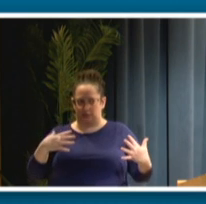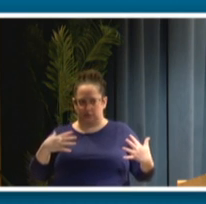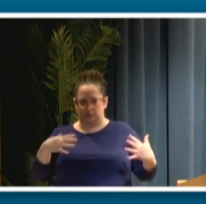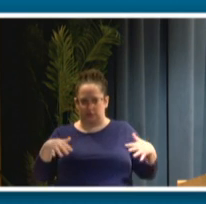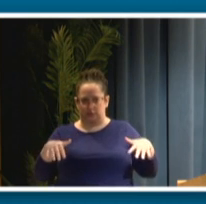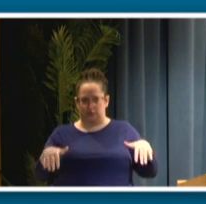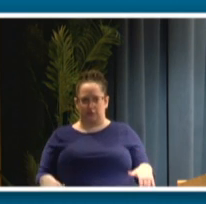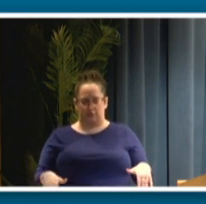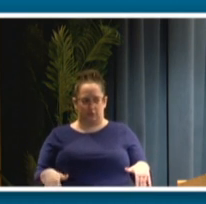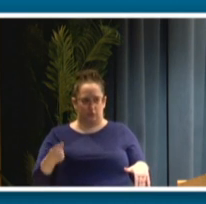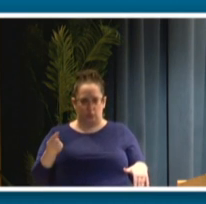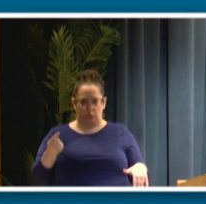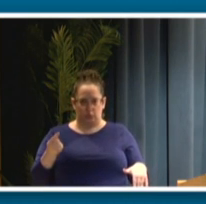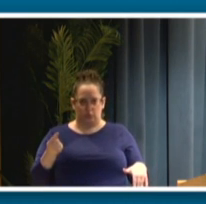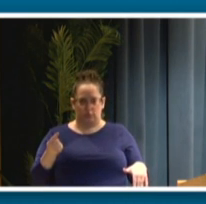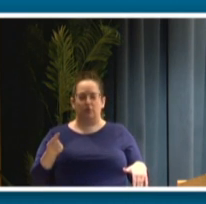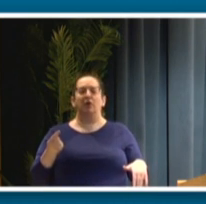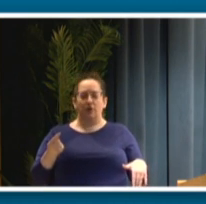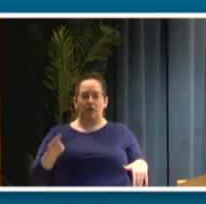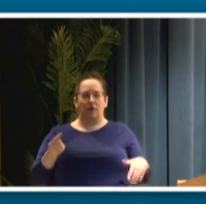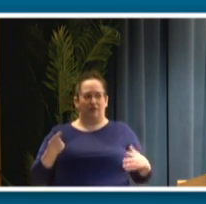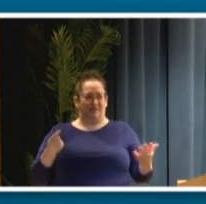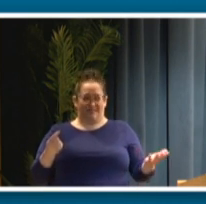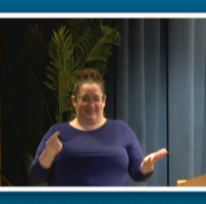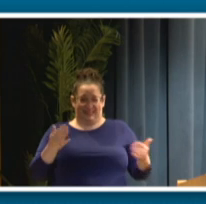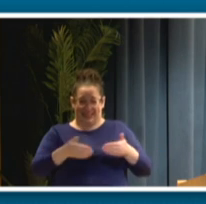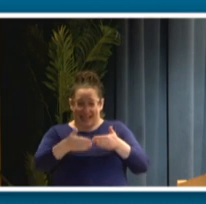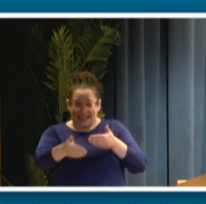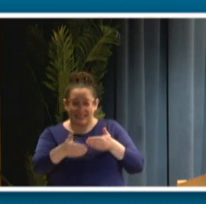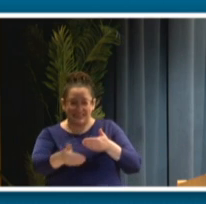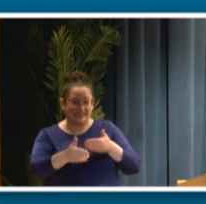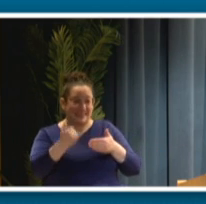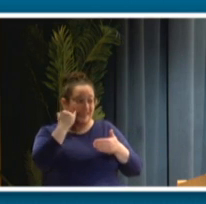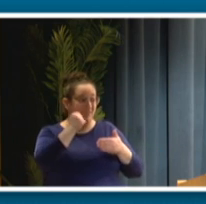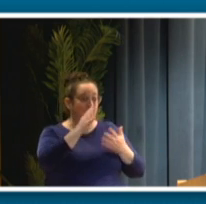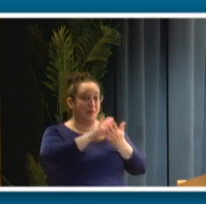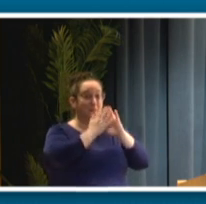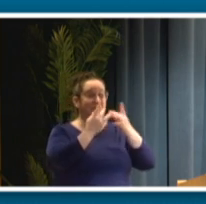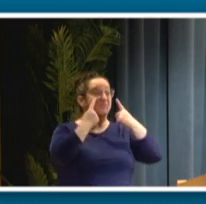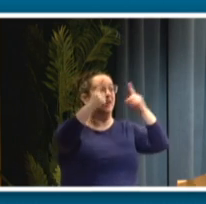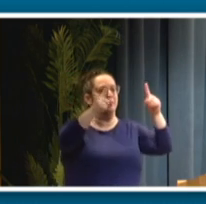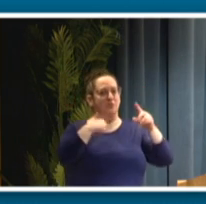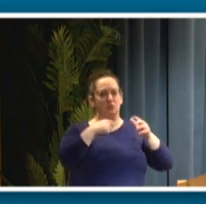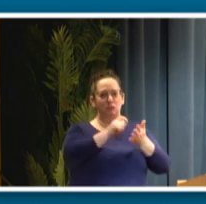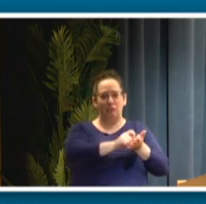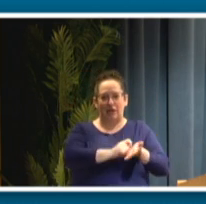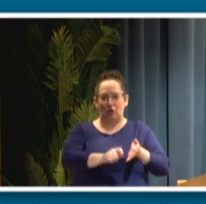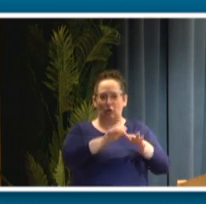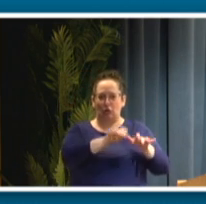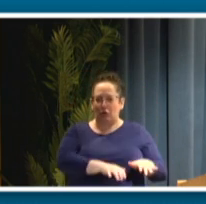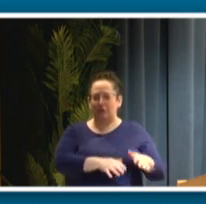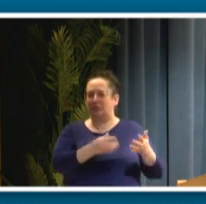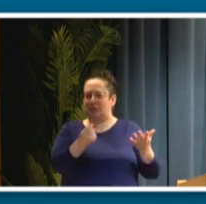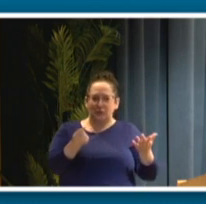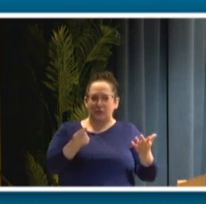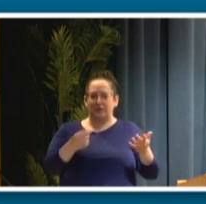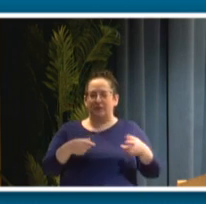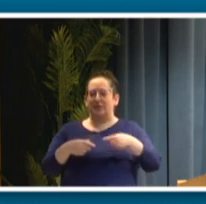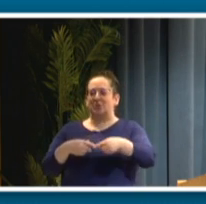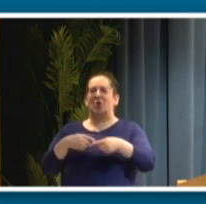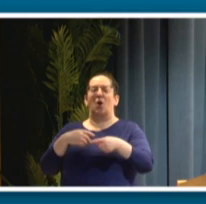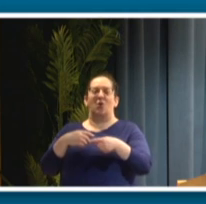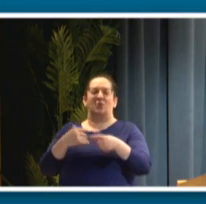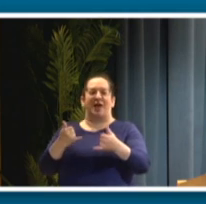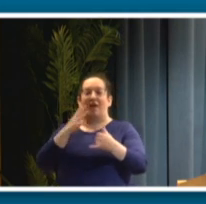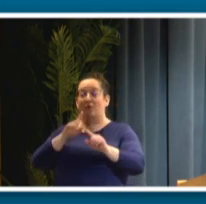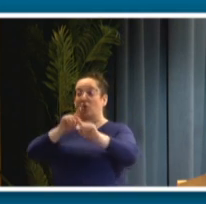I thought I was gonna be a famous writer, and now I realize that I don't know what I'm getting ready to do with my life. Maybe I'll try to go to grad school, but I wasn't a good student in undergrad,